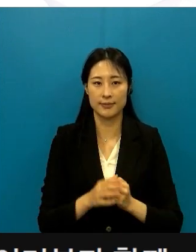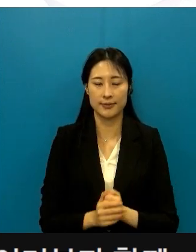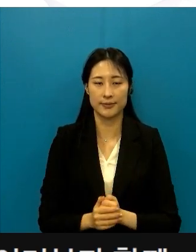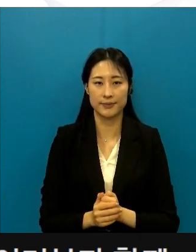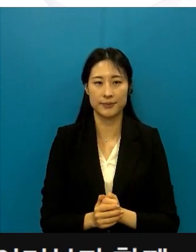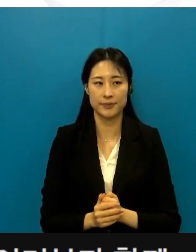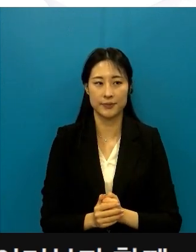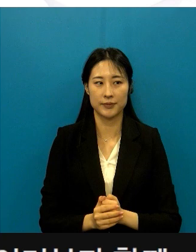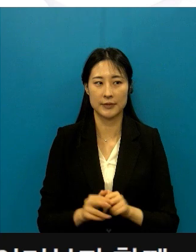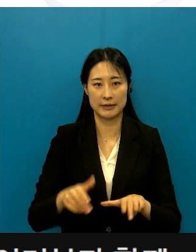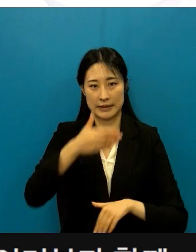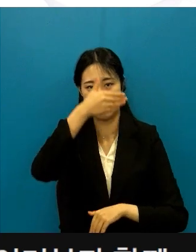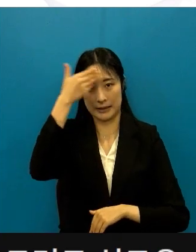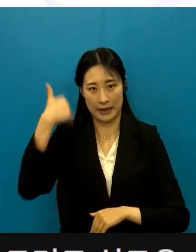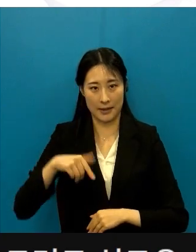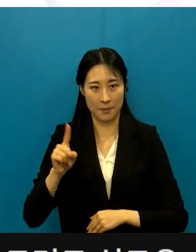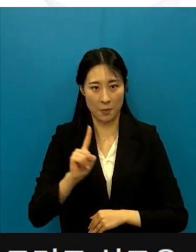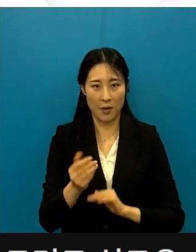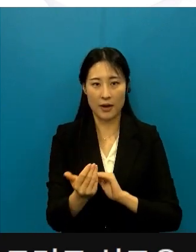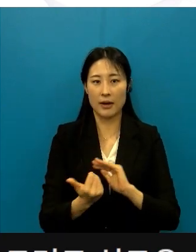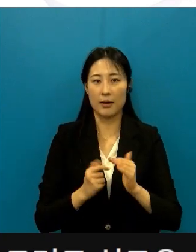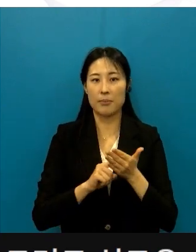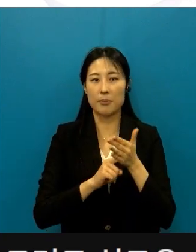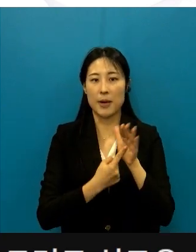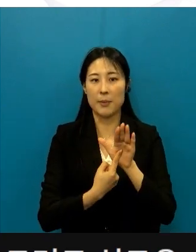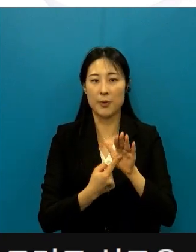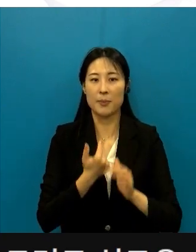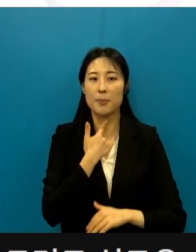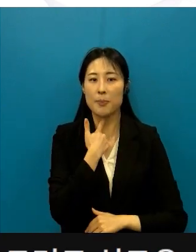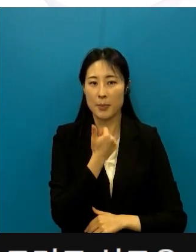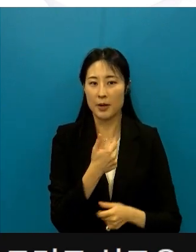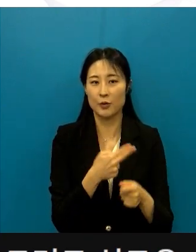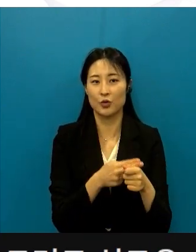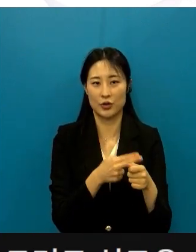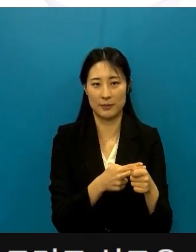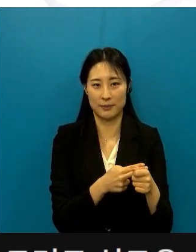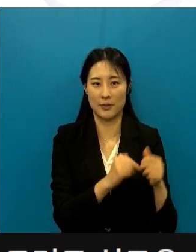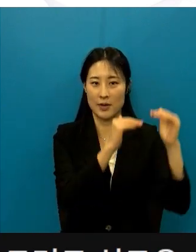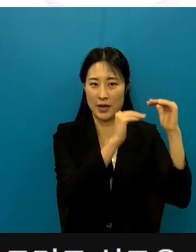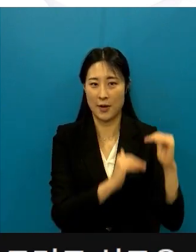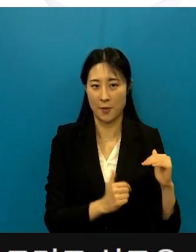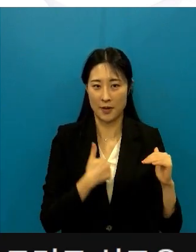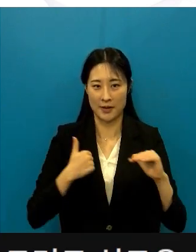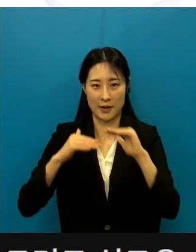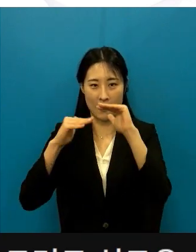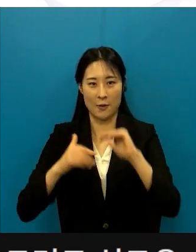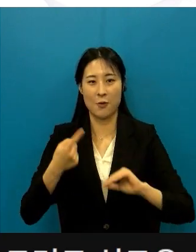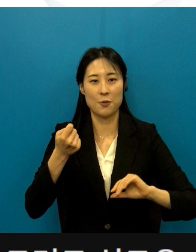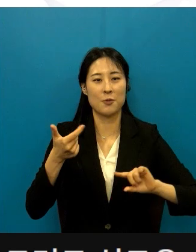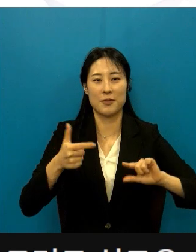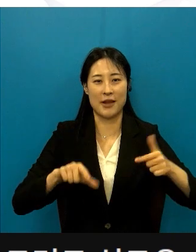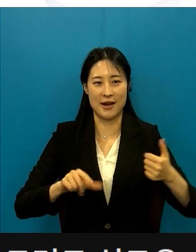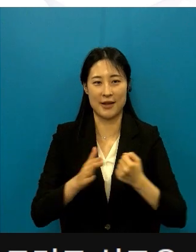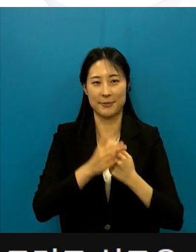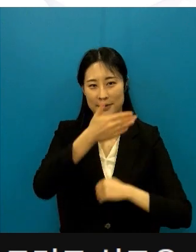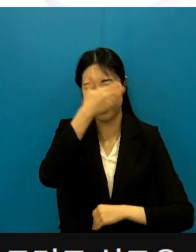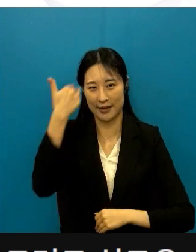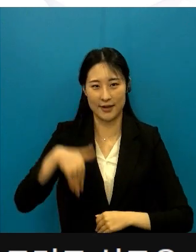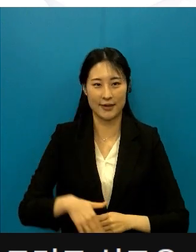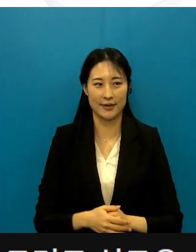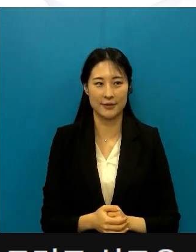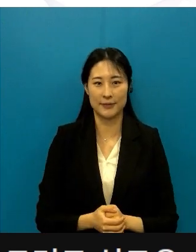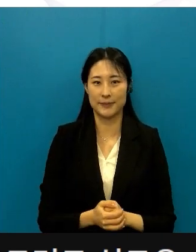did just now. Instead, I want to focus on the place of death.